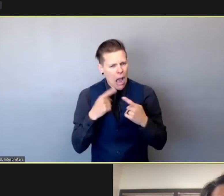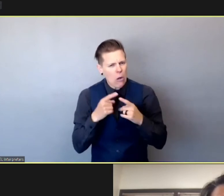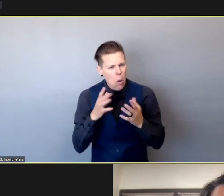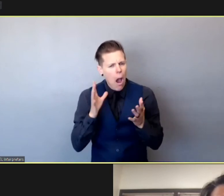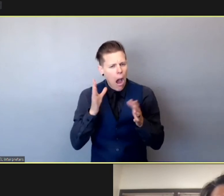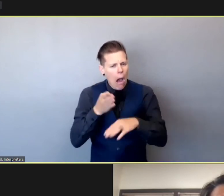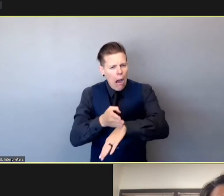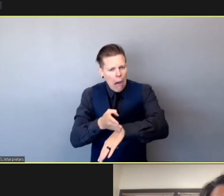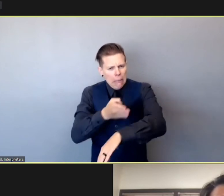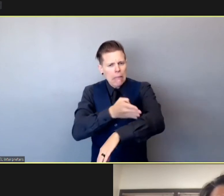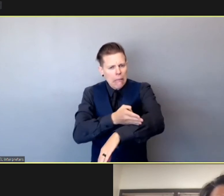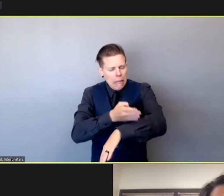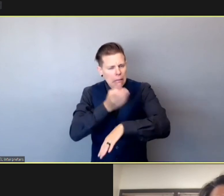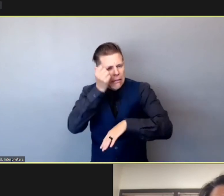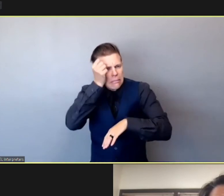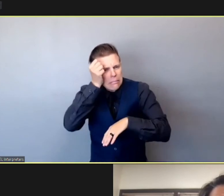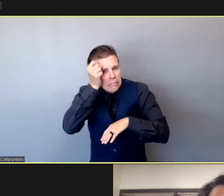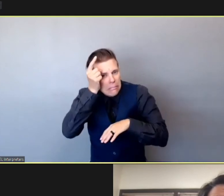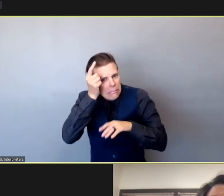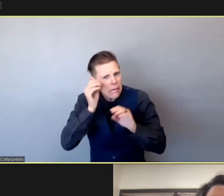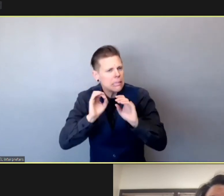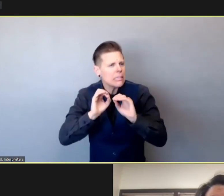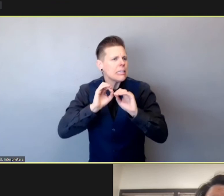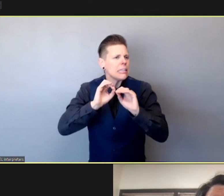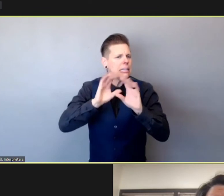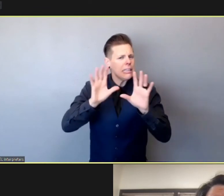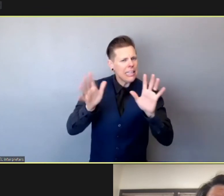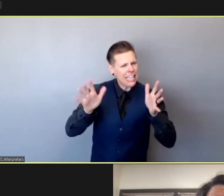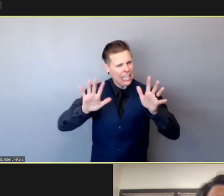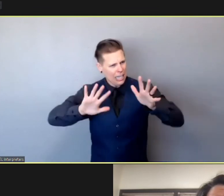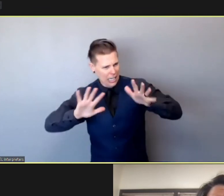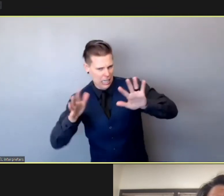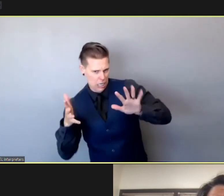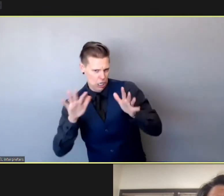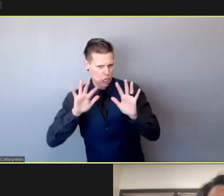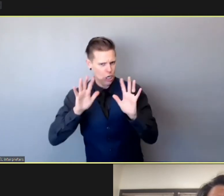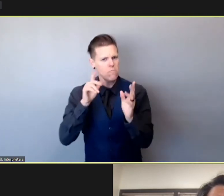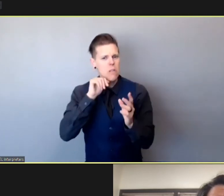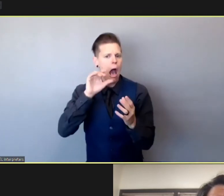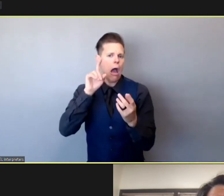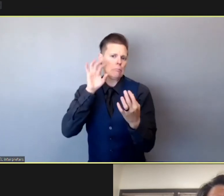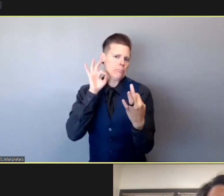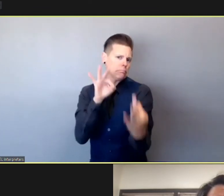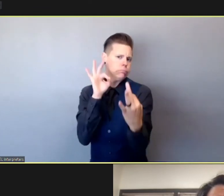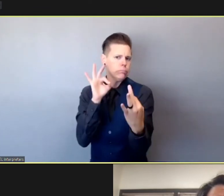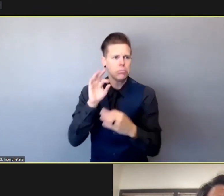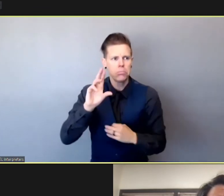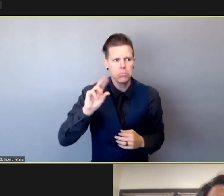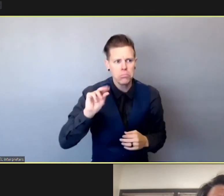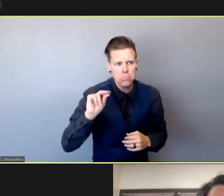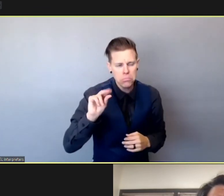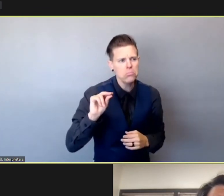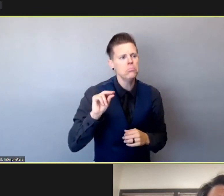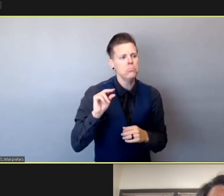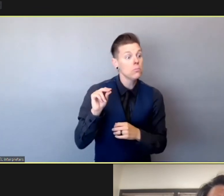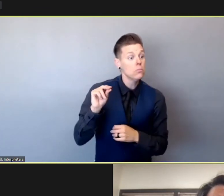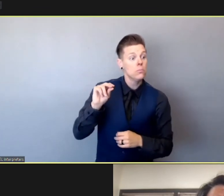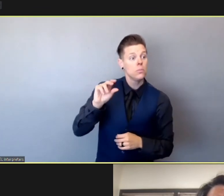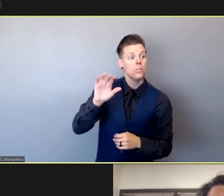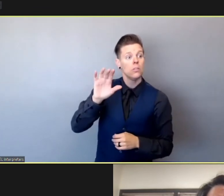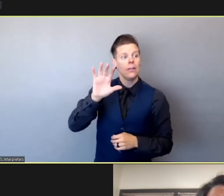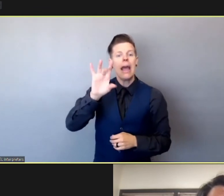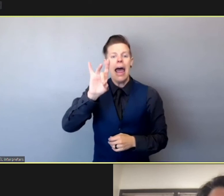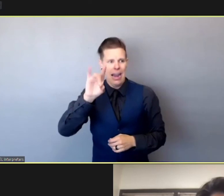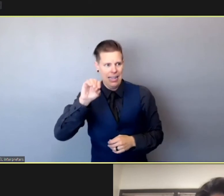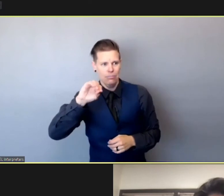front of me, so I'm gonna estimate, but about 85% of vaccine breakthrough cases have not